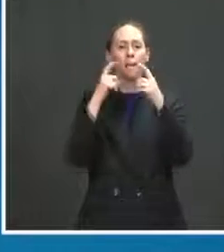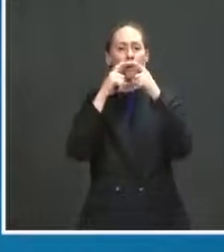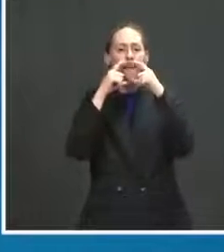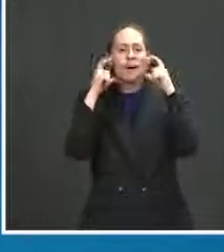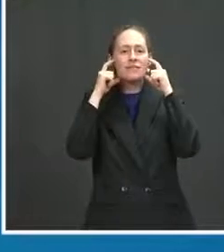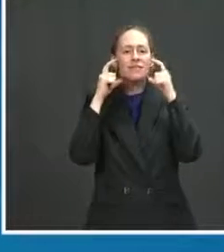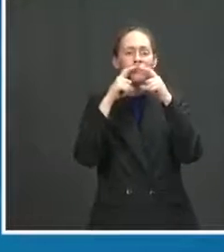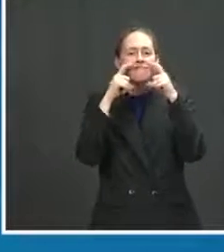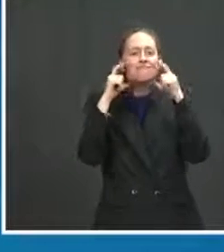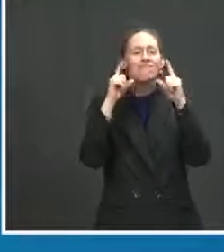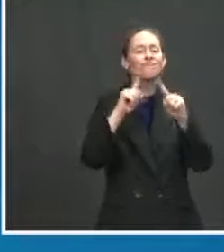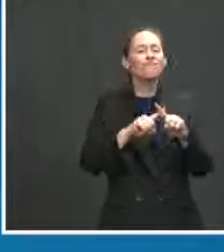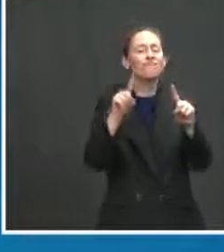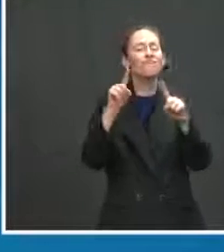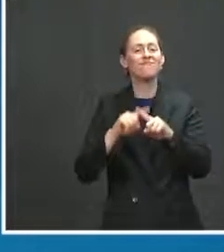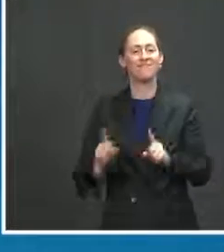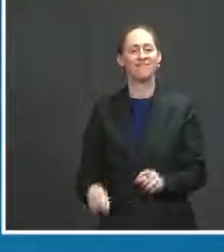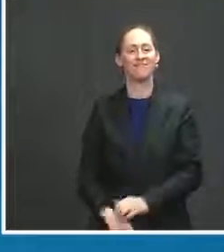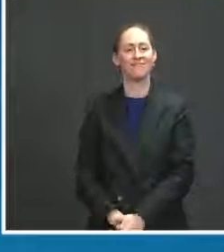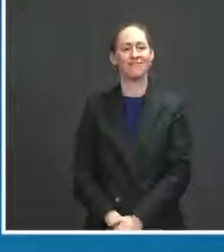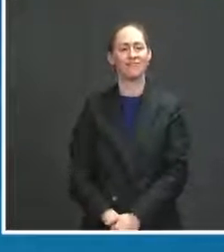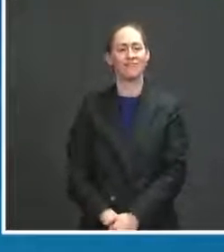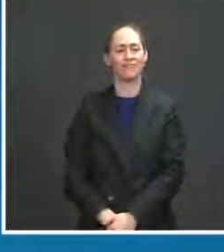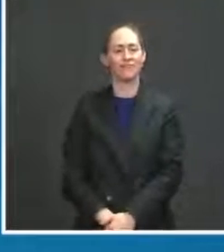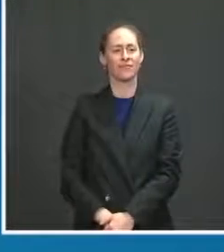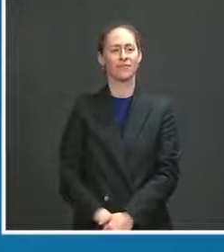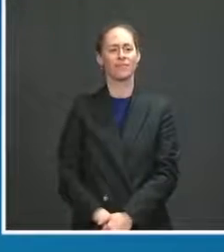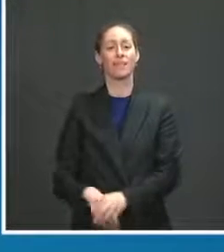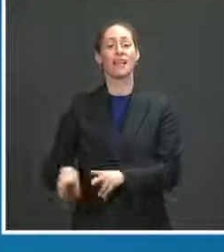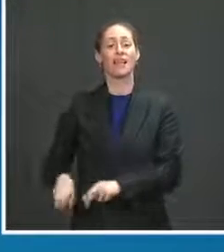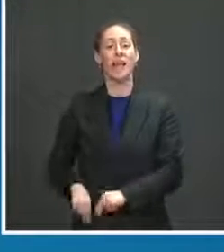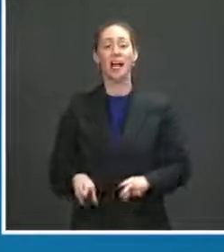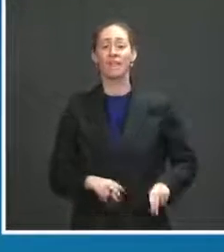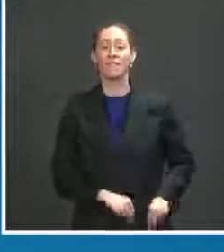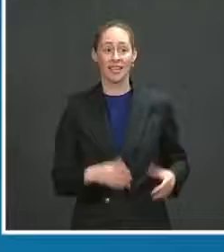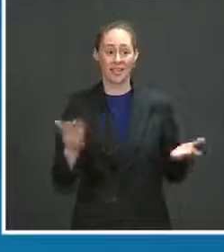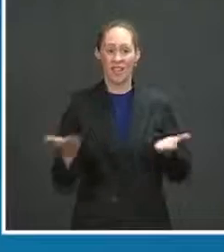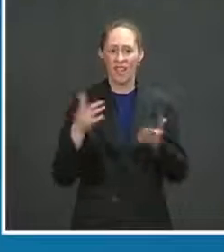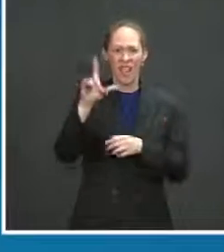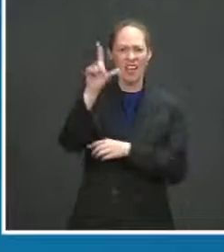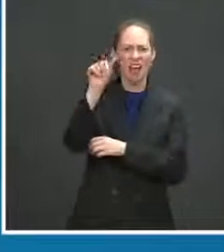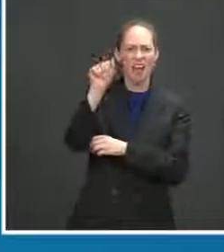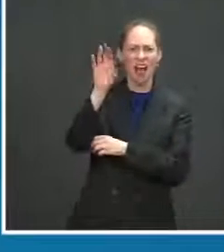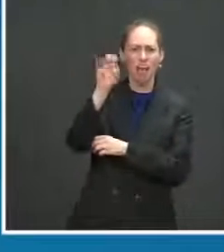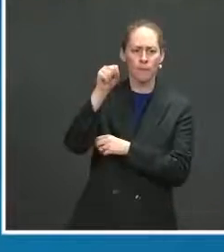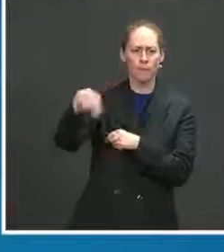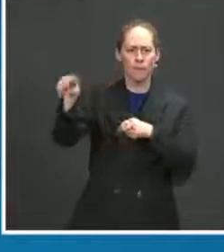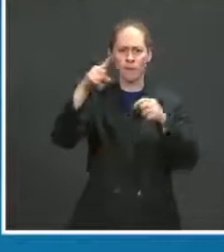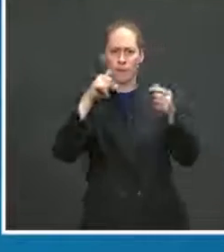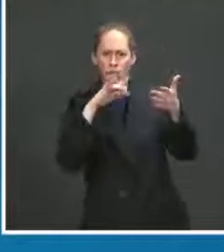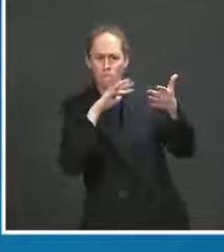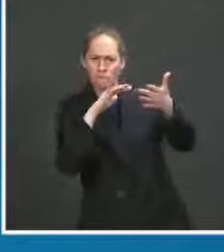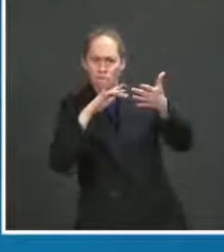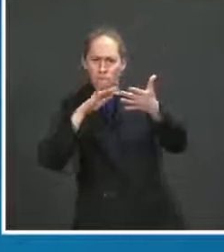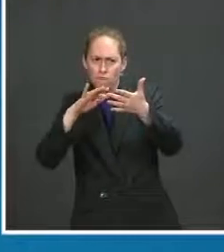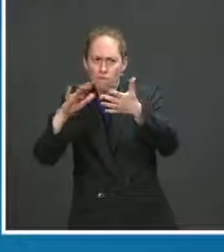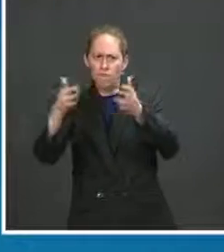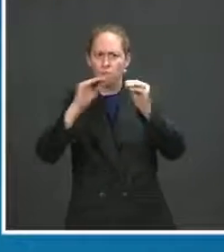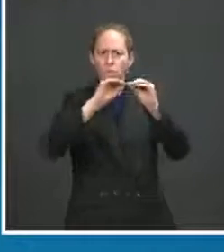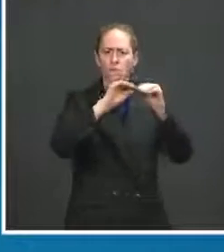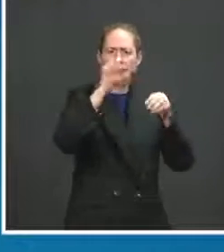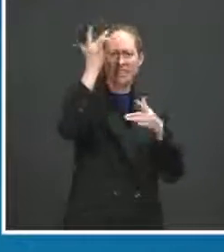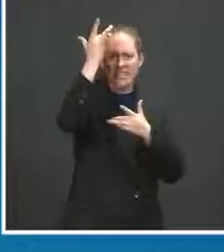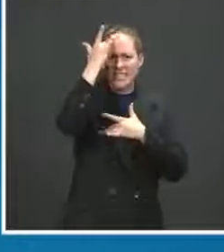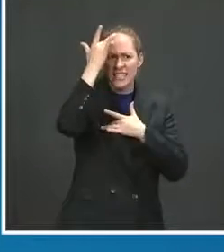the disease, and the Marine Corps and the Navy are leading on making the connection between the